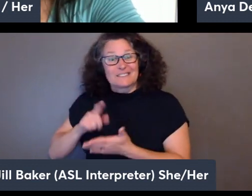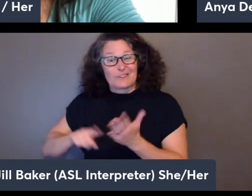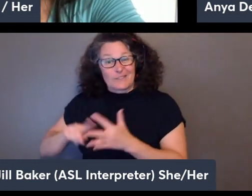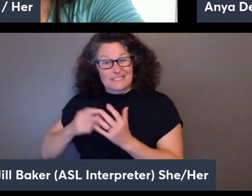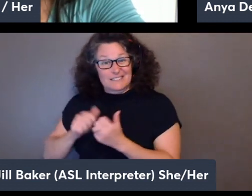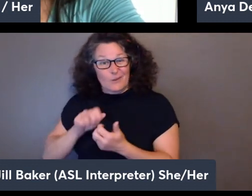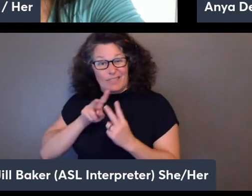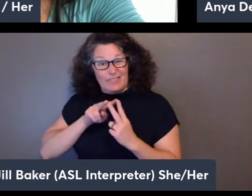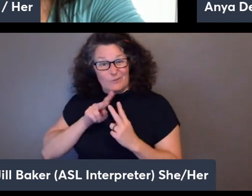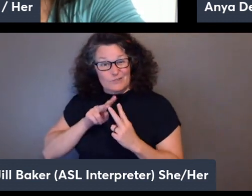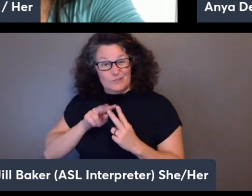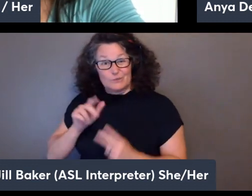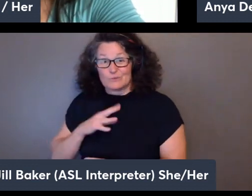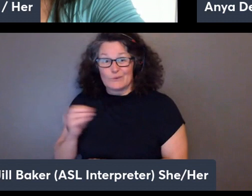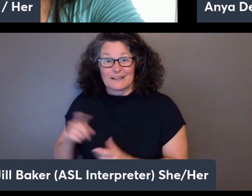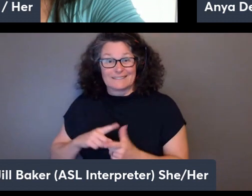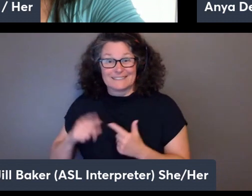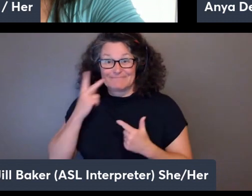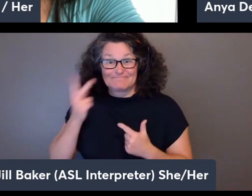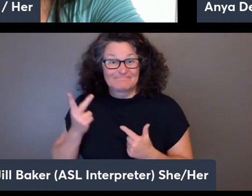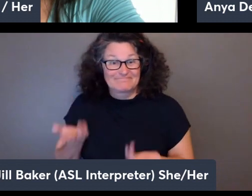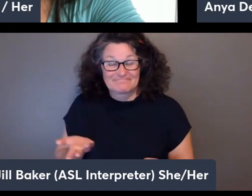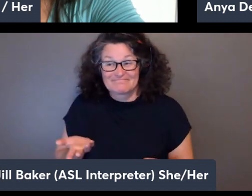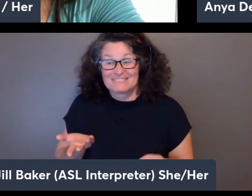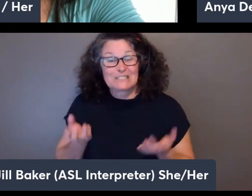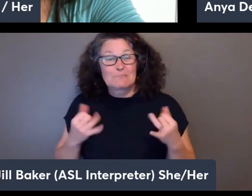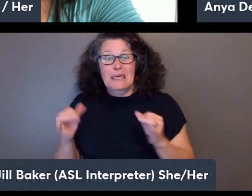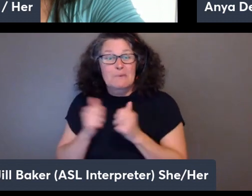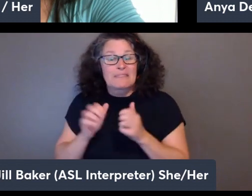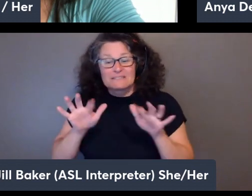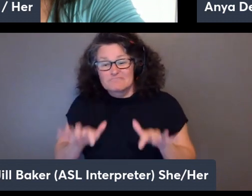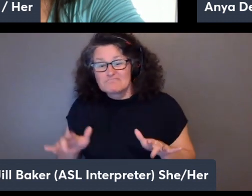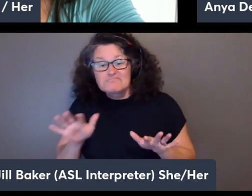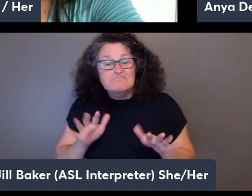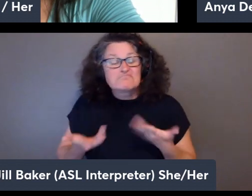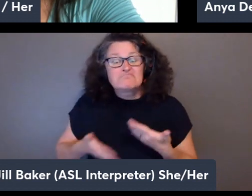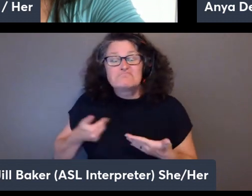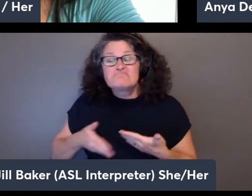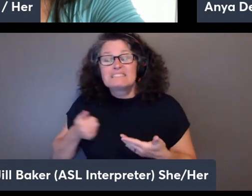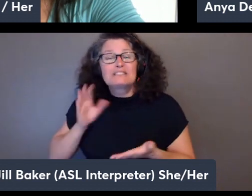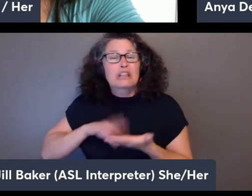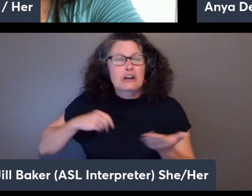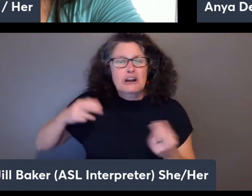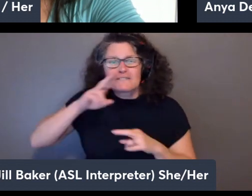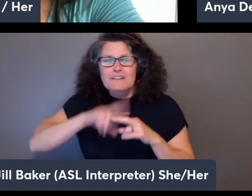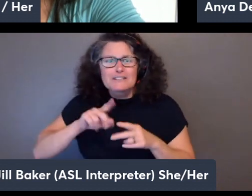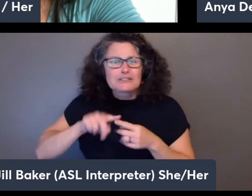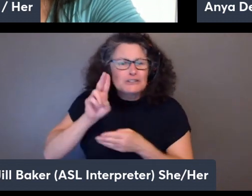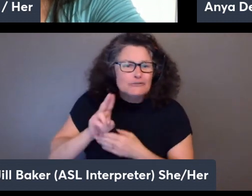and read the documentation and just play around. It's easy to learn and fun to use.